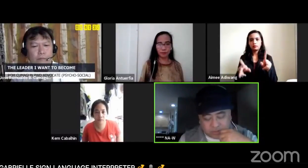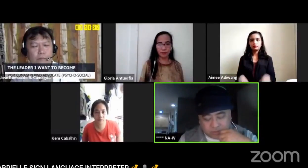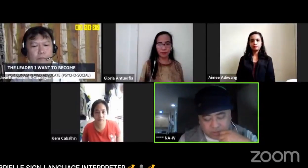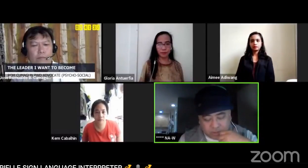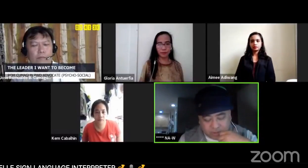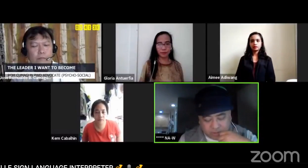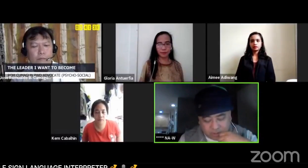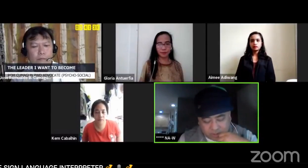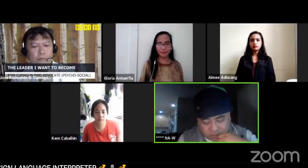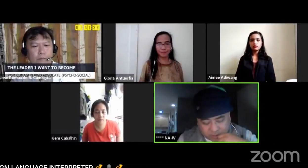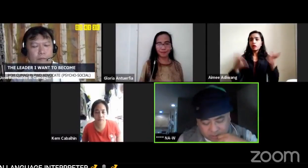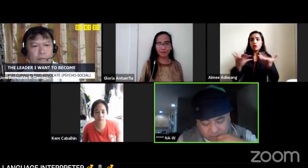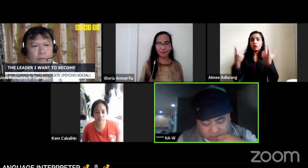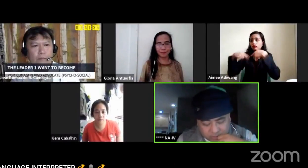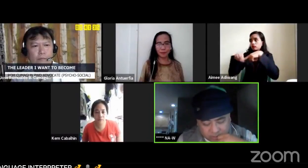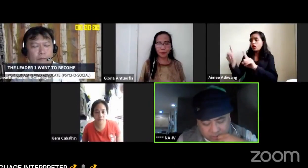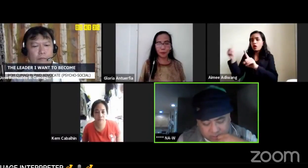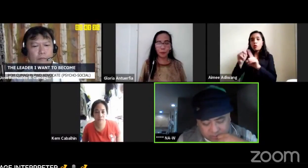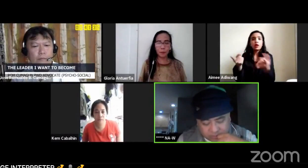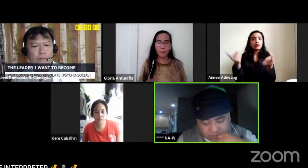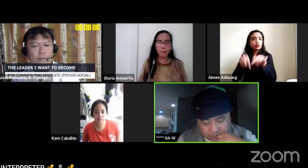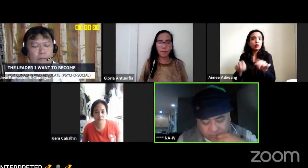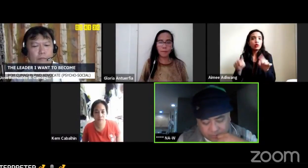where it is that we're going. And then I heard